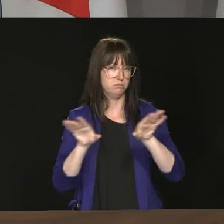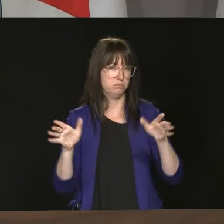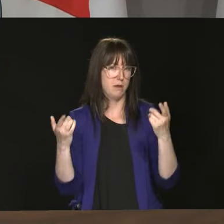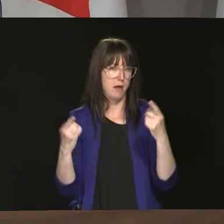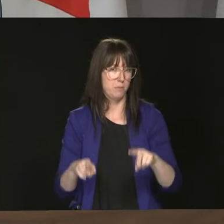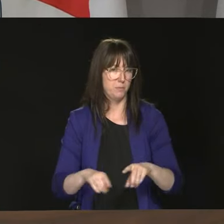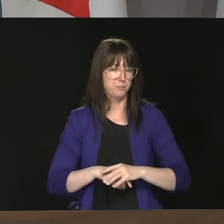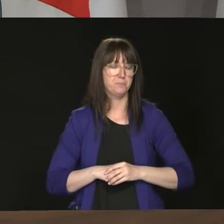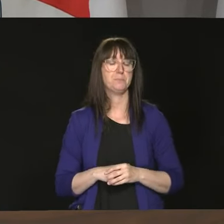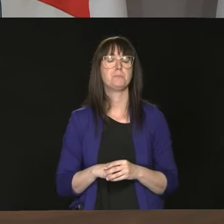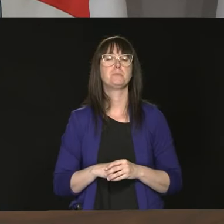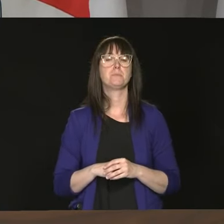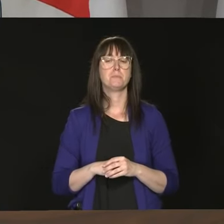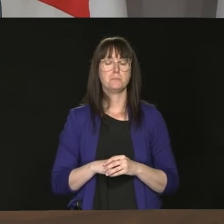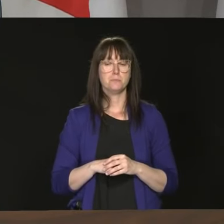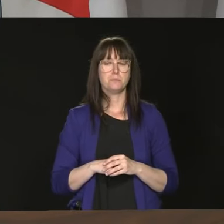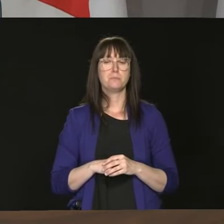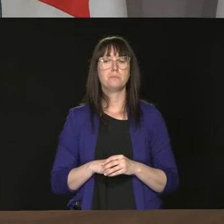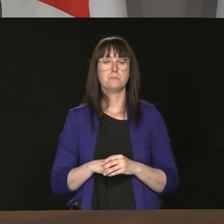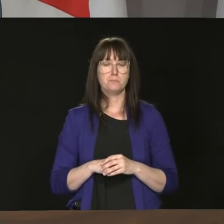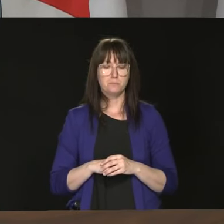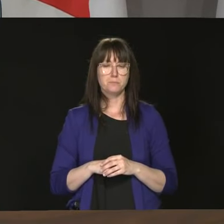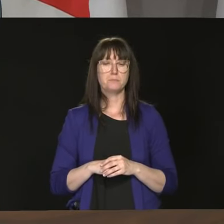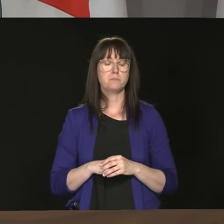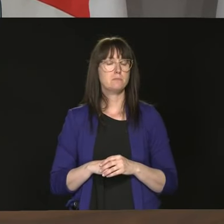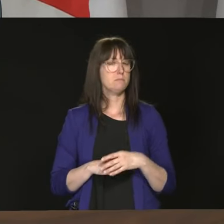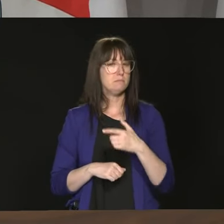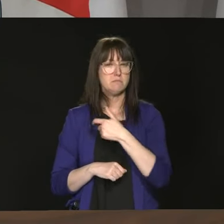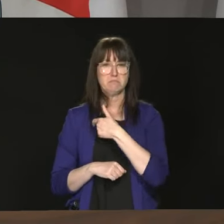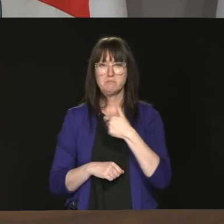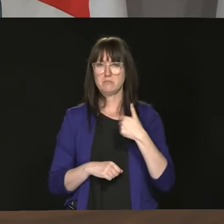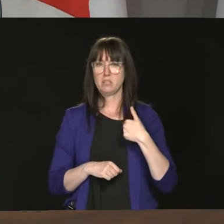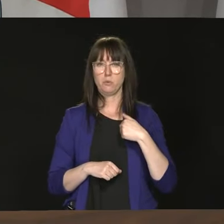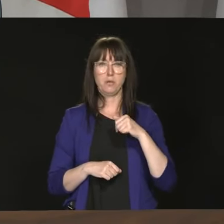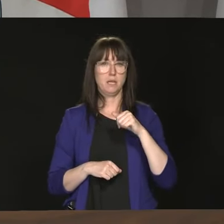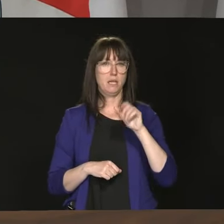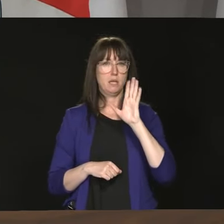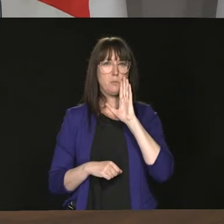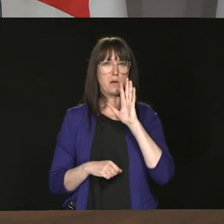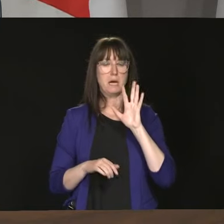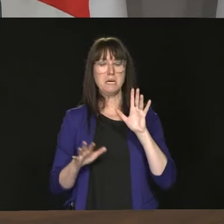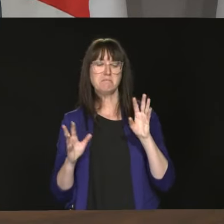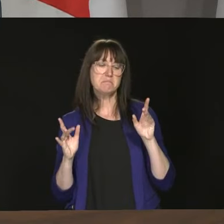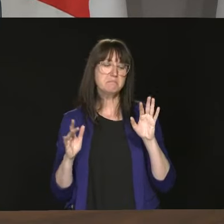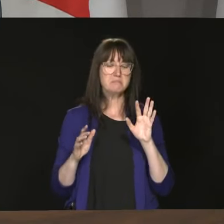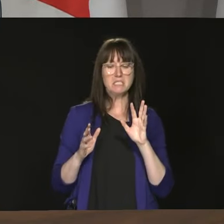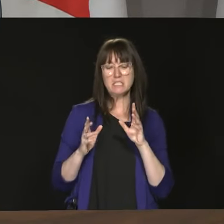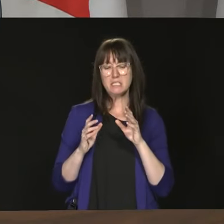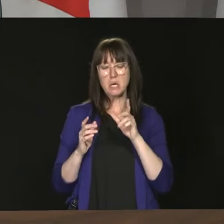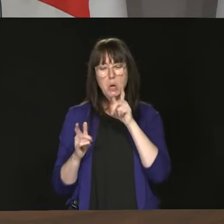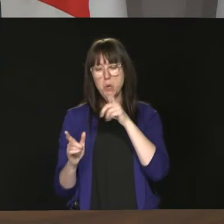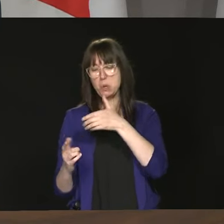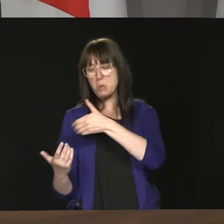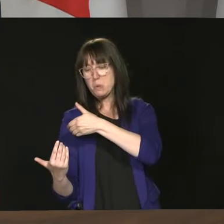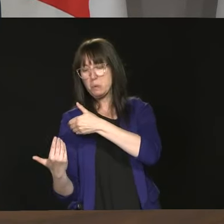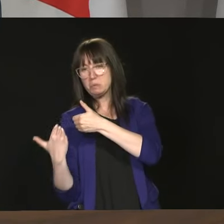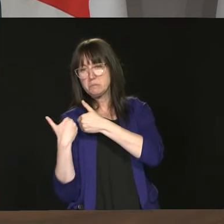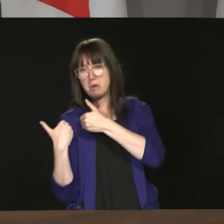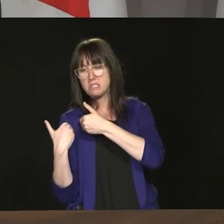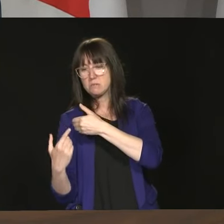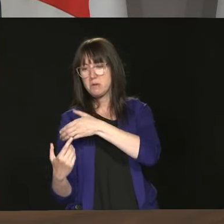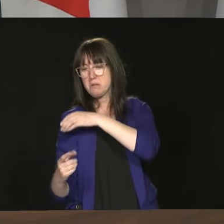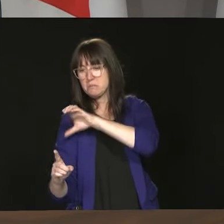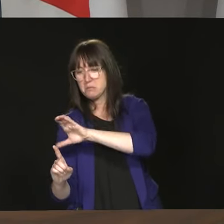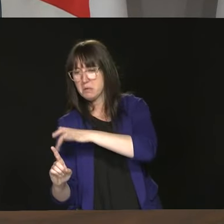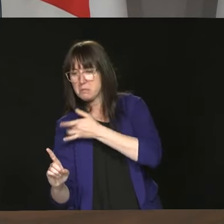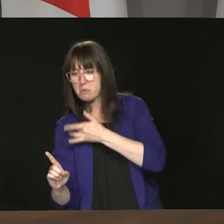is that we were not going to quibble about federal and provincial responsibilities. We were not going